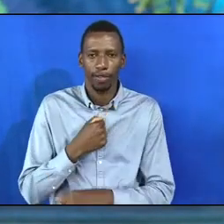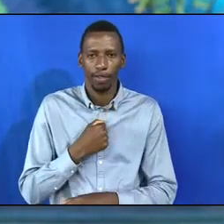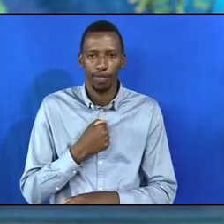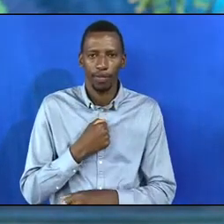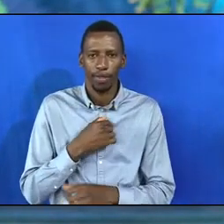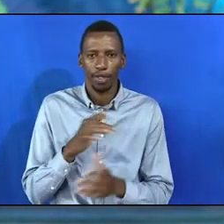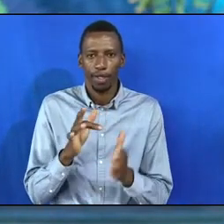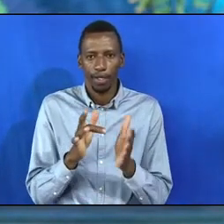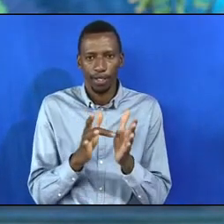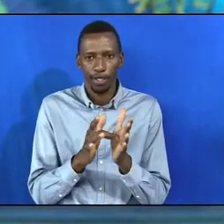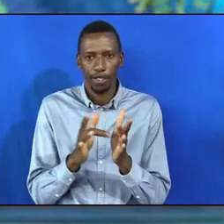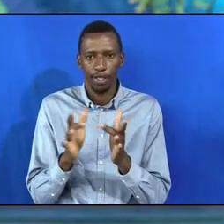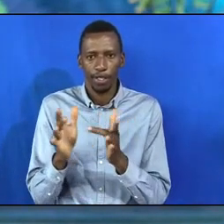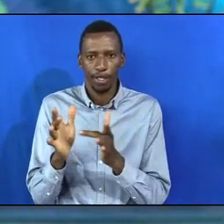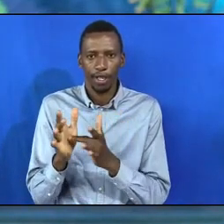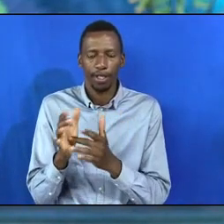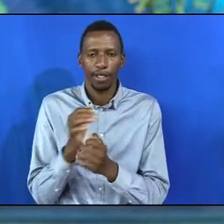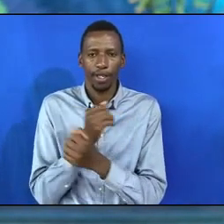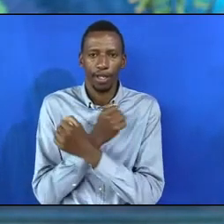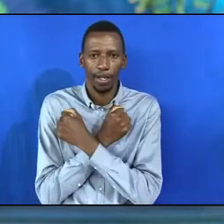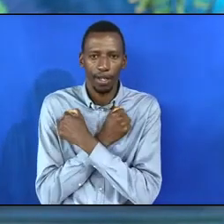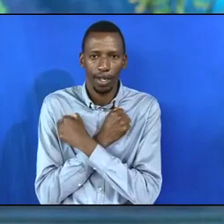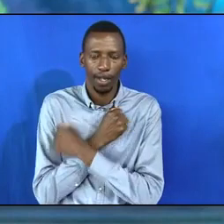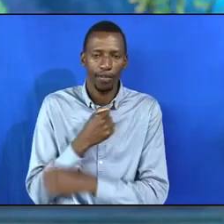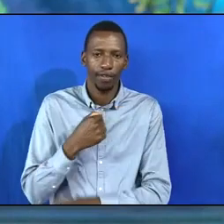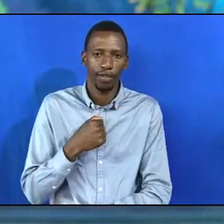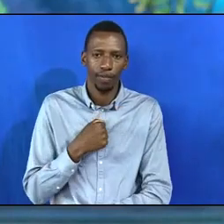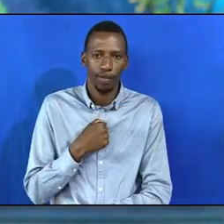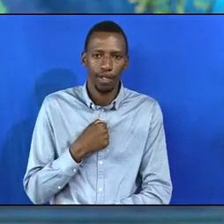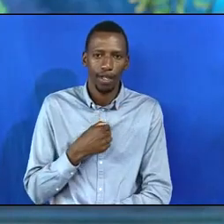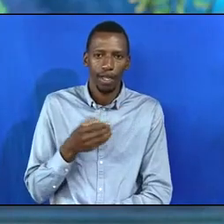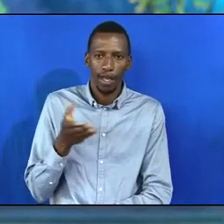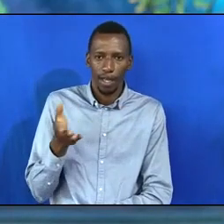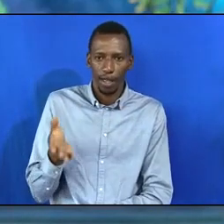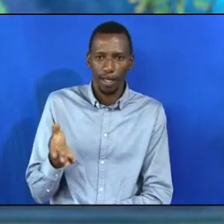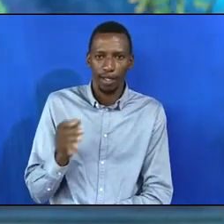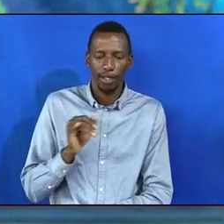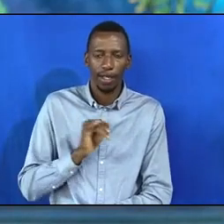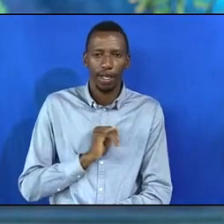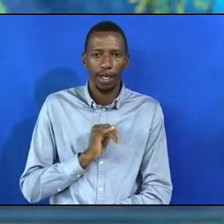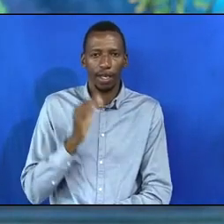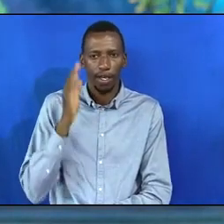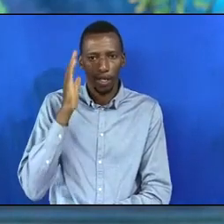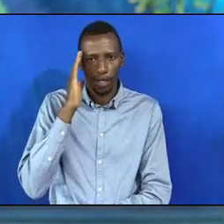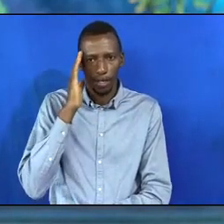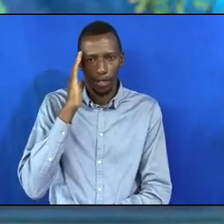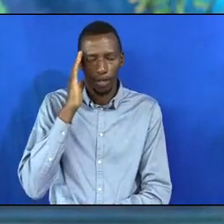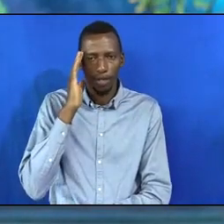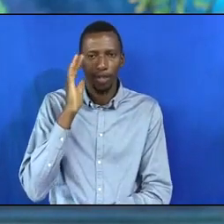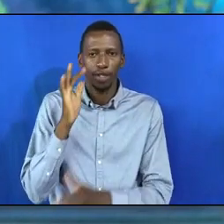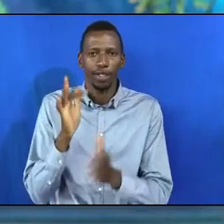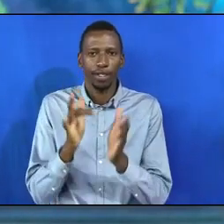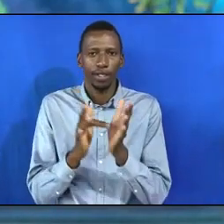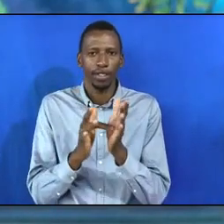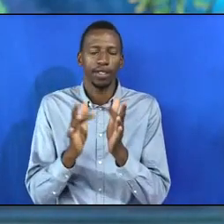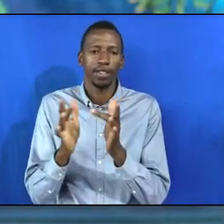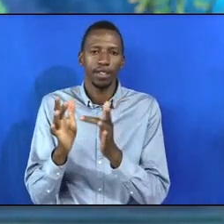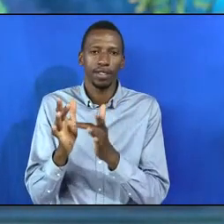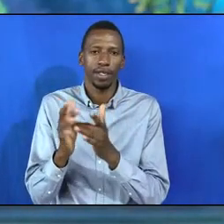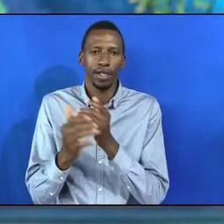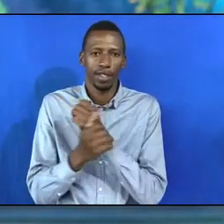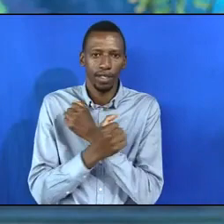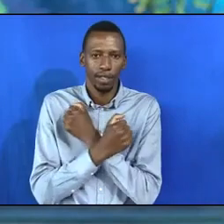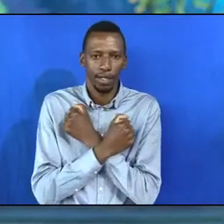Jesus loves me, this I know. Ooh, Jesus loves me.